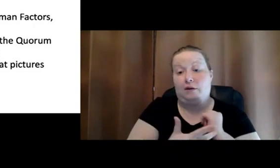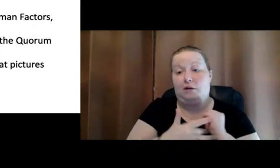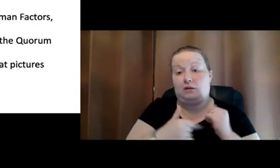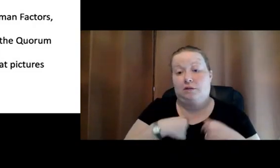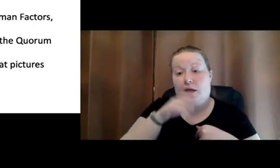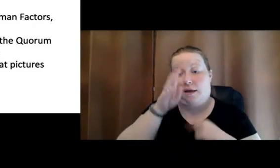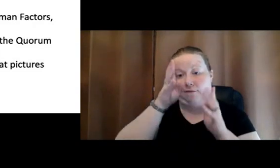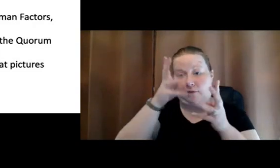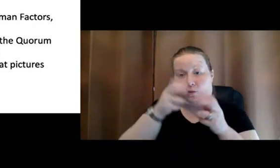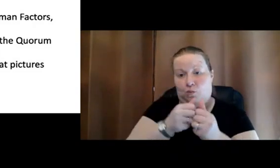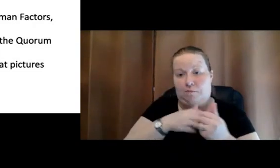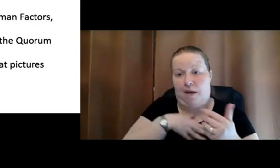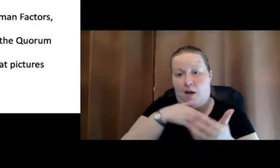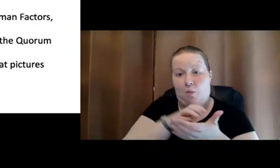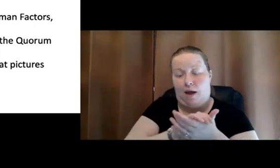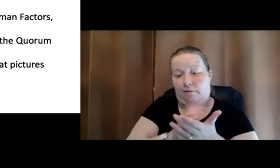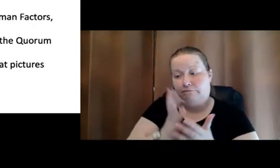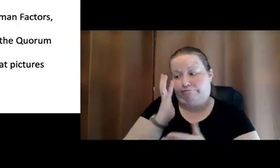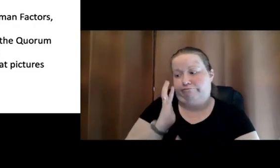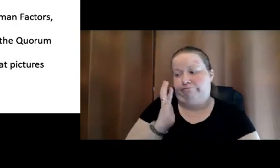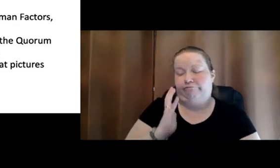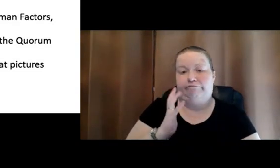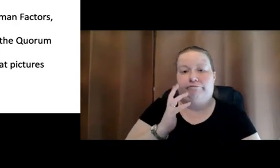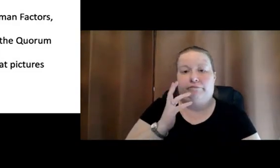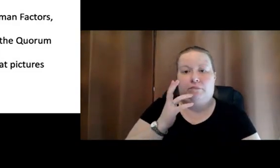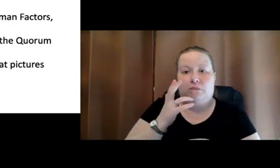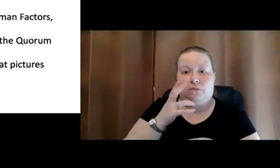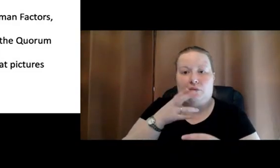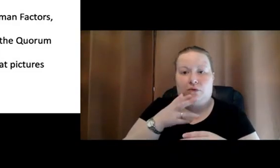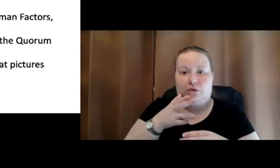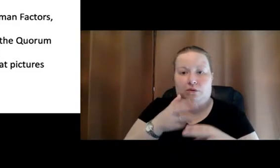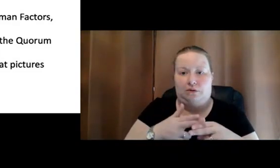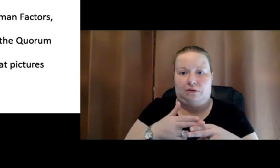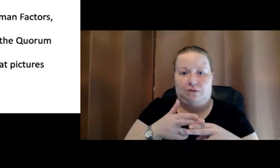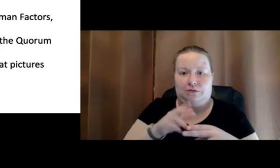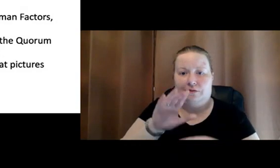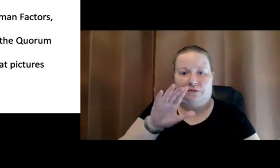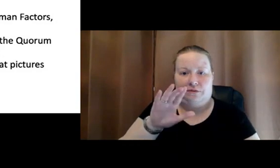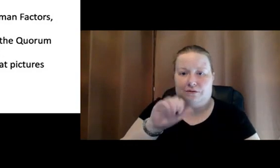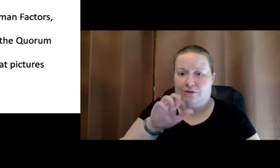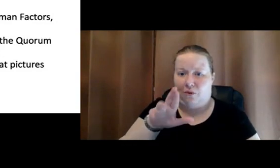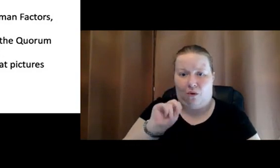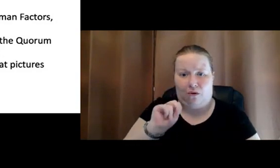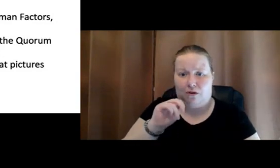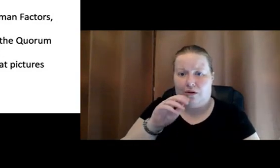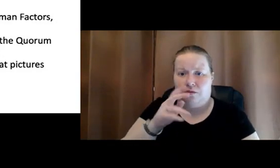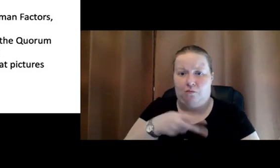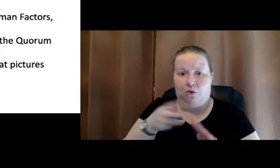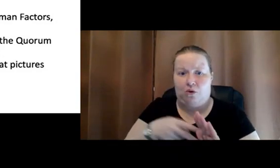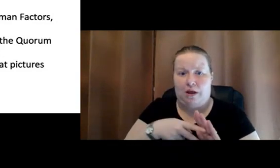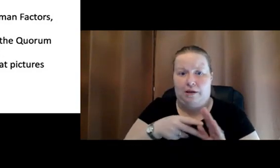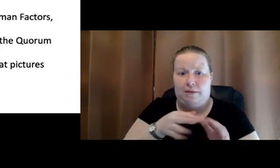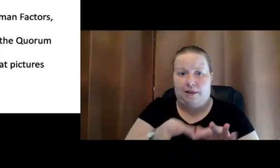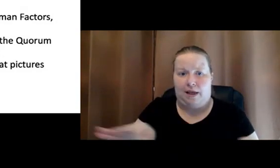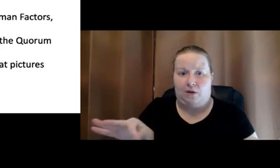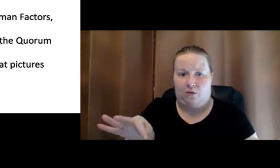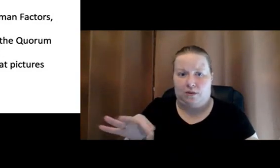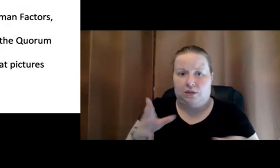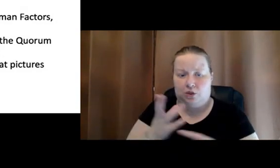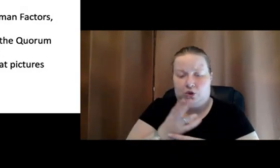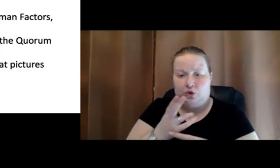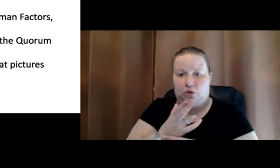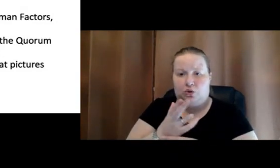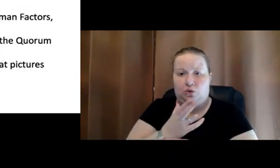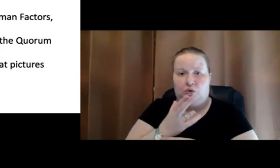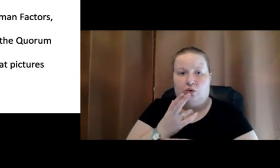my wife a number of years ago is called the Coleman programming language, which is used pretty heavily around, especially the United States. And if you can't